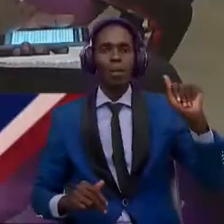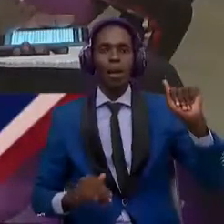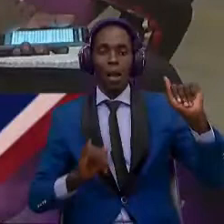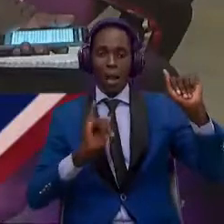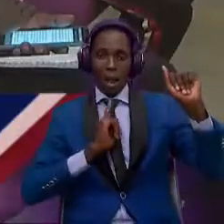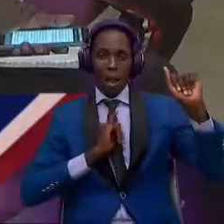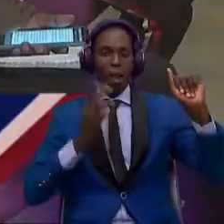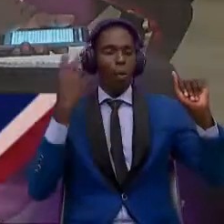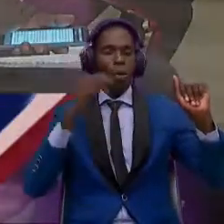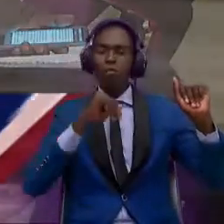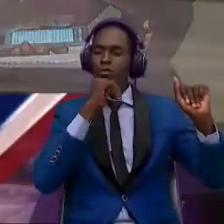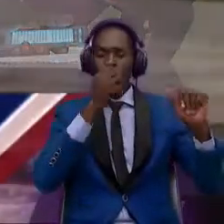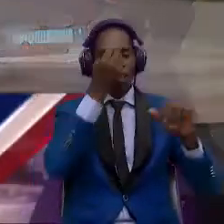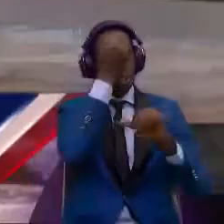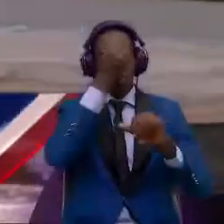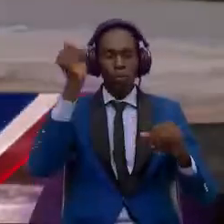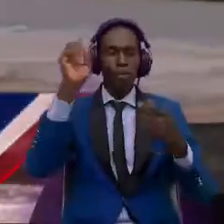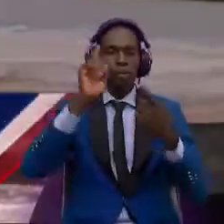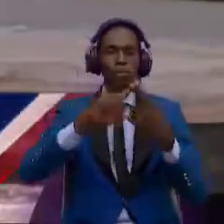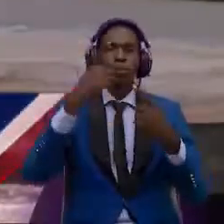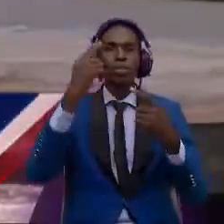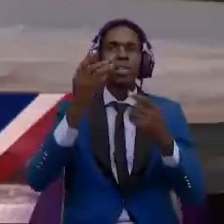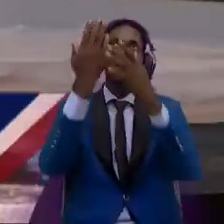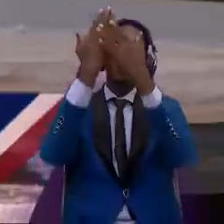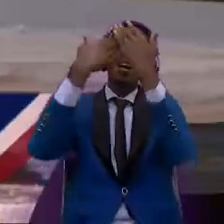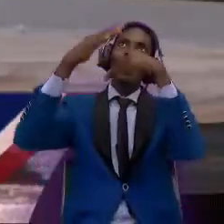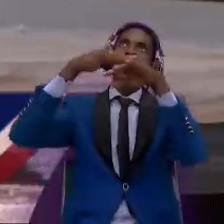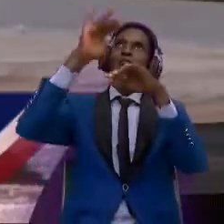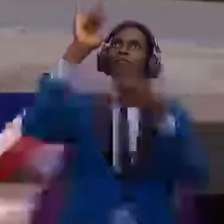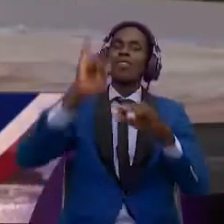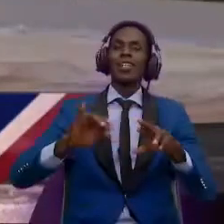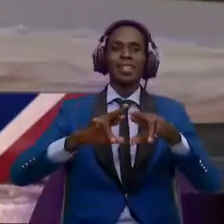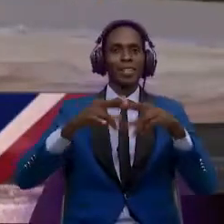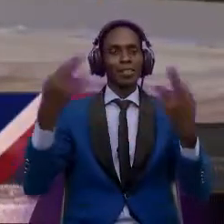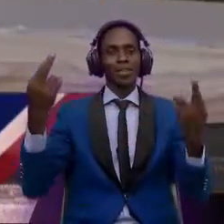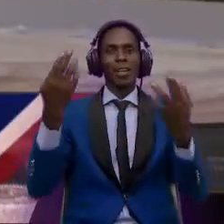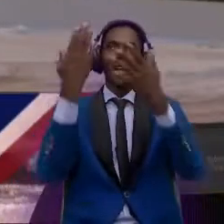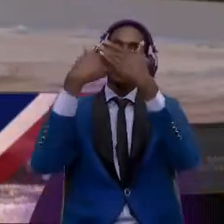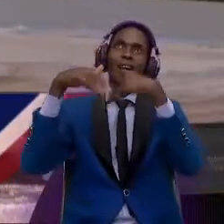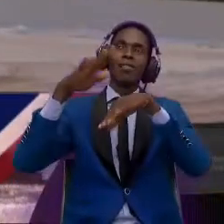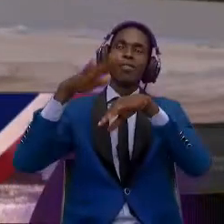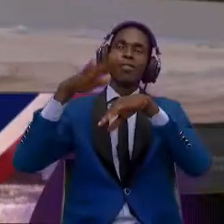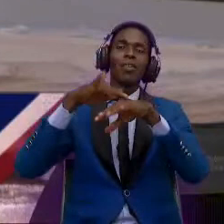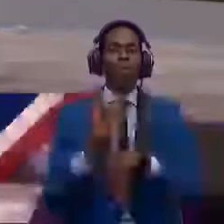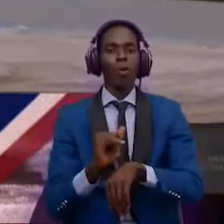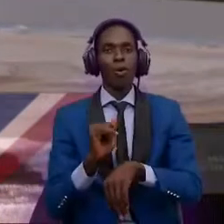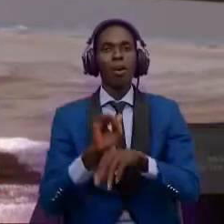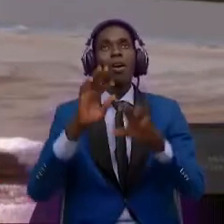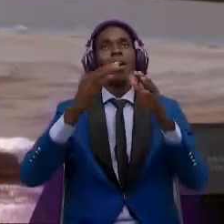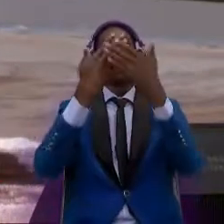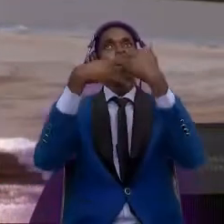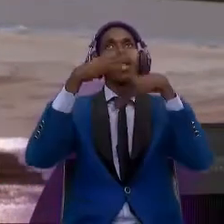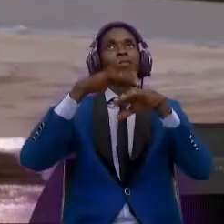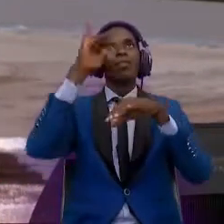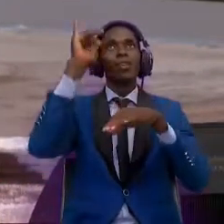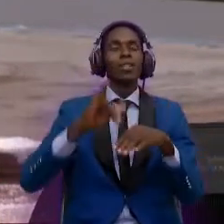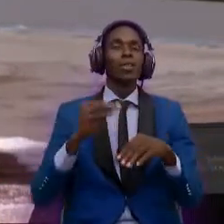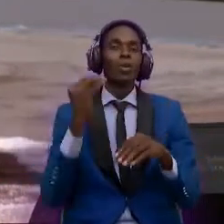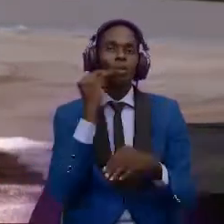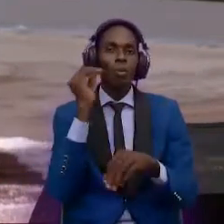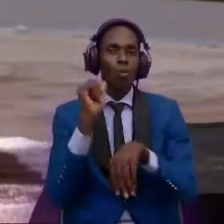disobedient unto the heavenly vision. Heavenly vision, heavenly mission, heavenly commission. I was